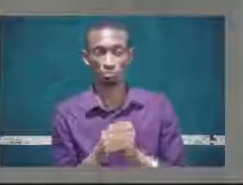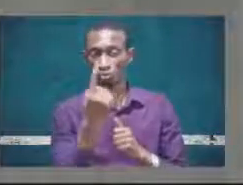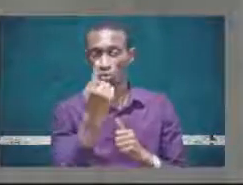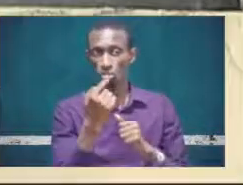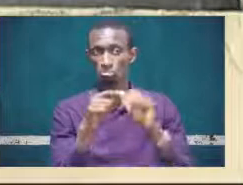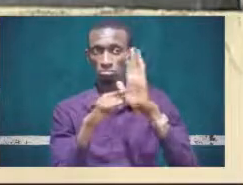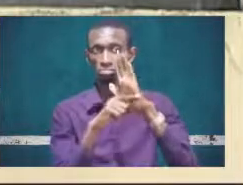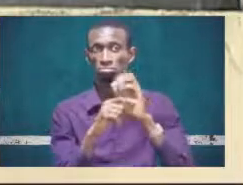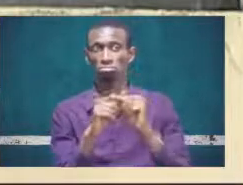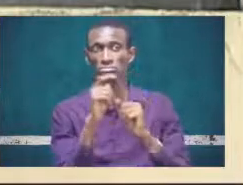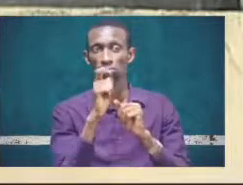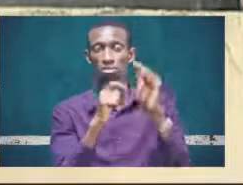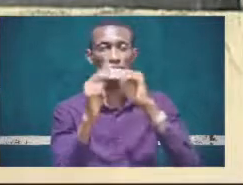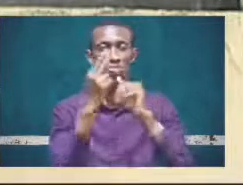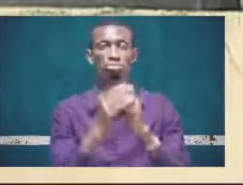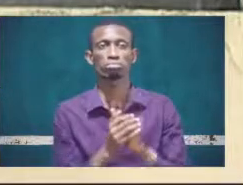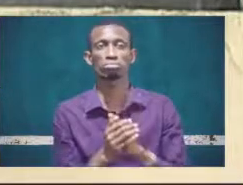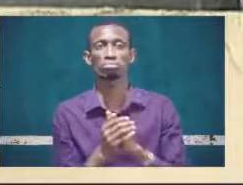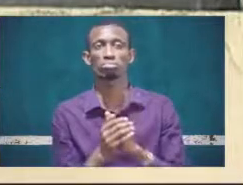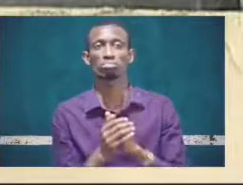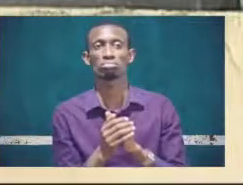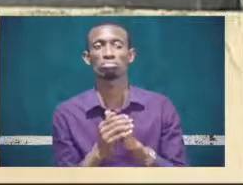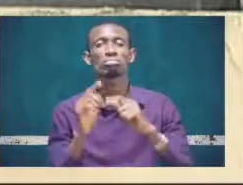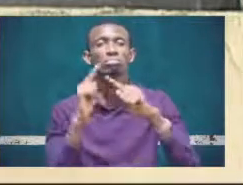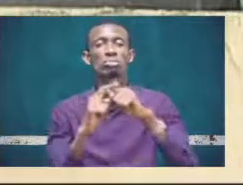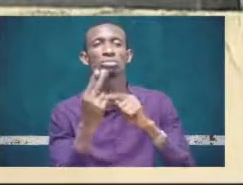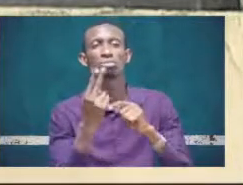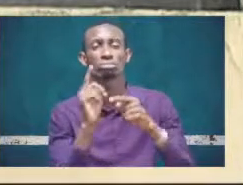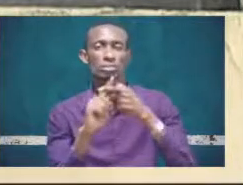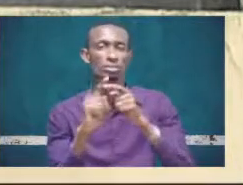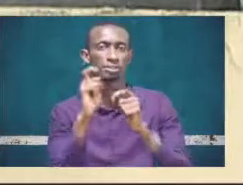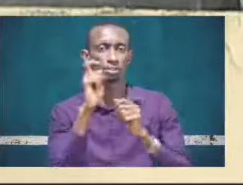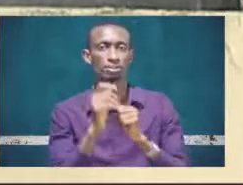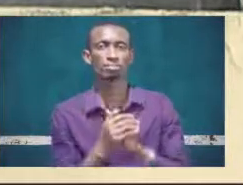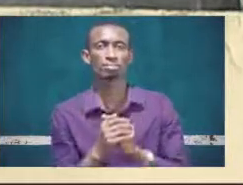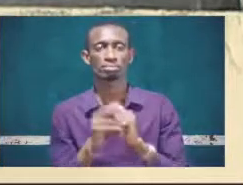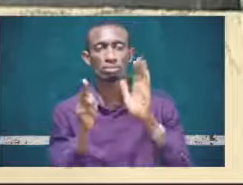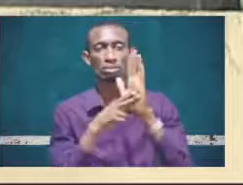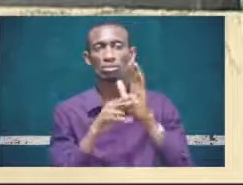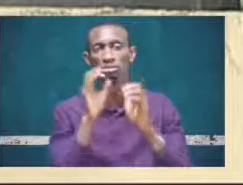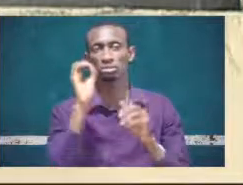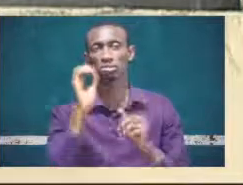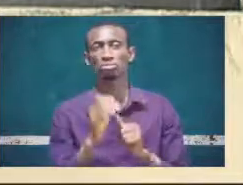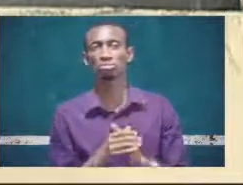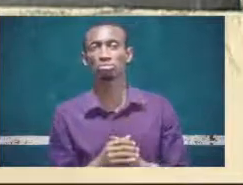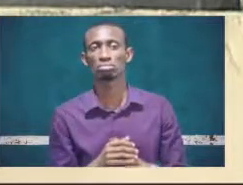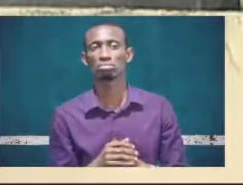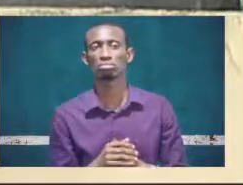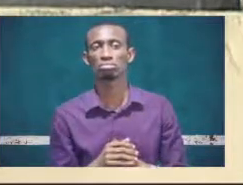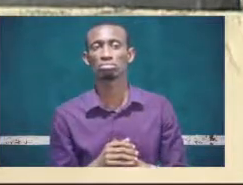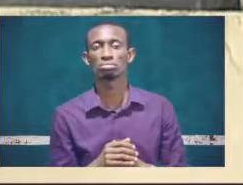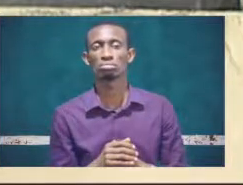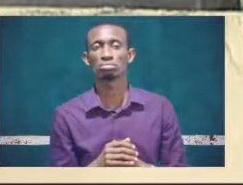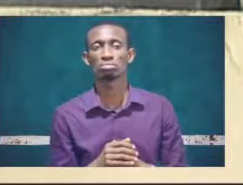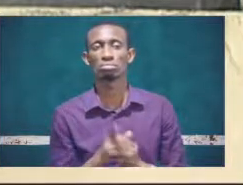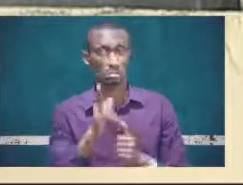1 minus x squared times 2 plus x equals 0, provided